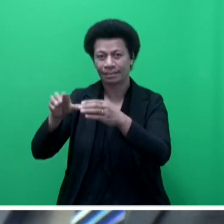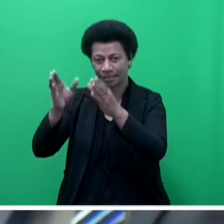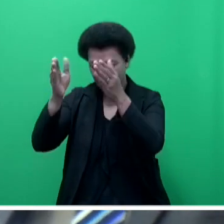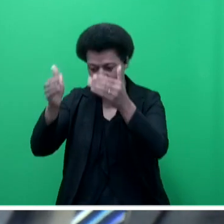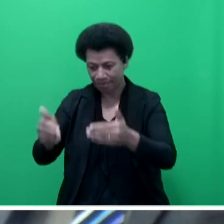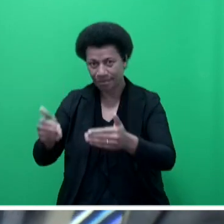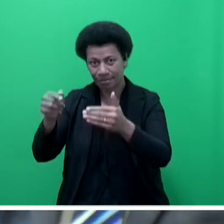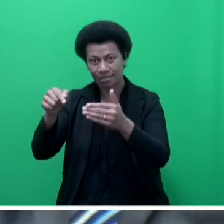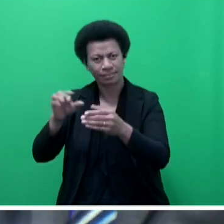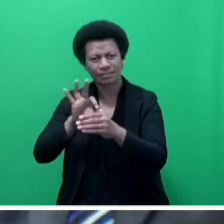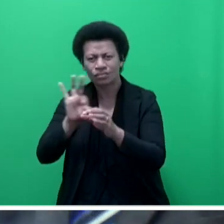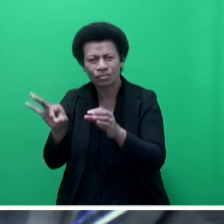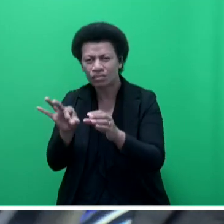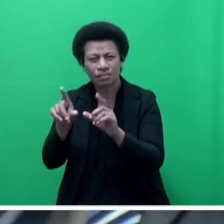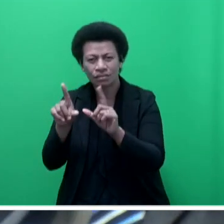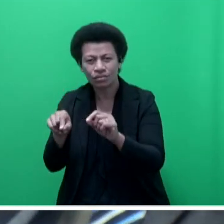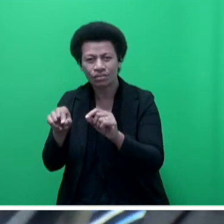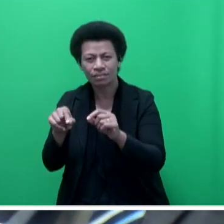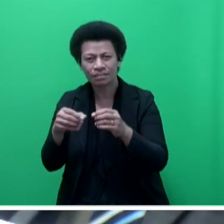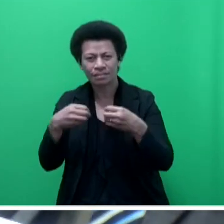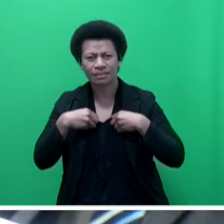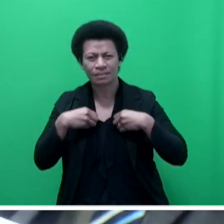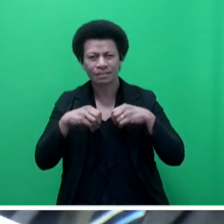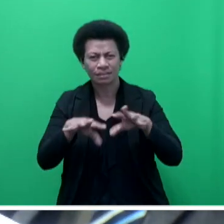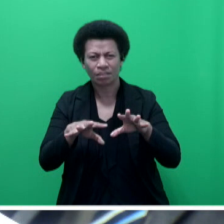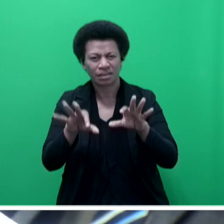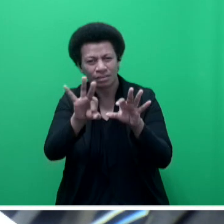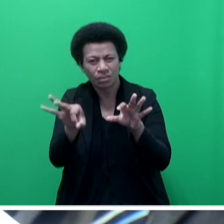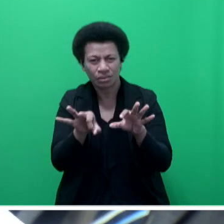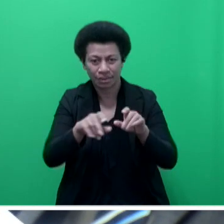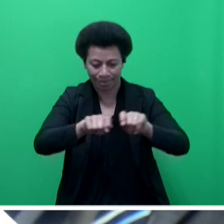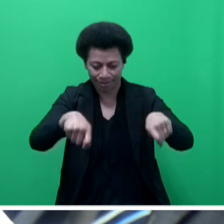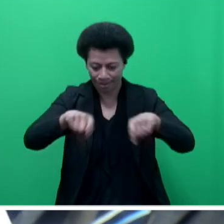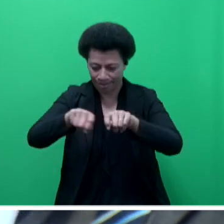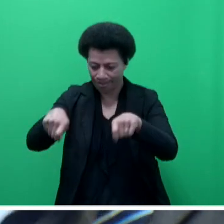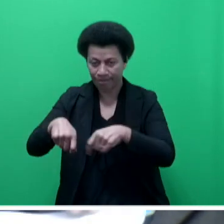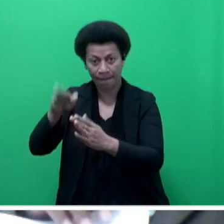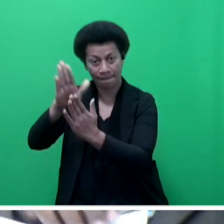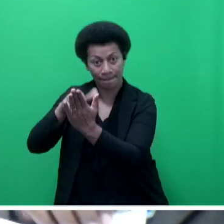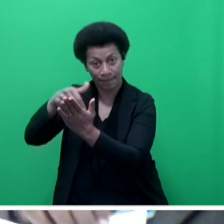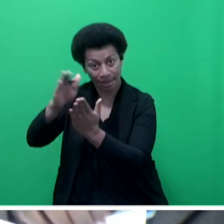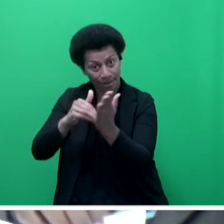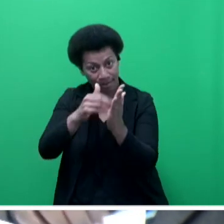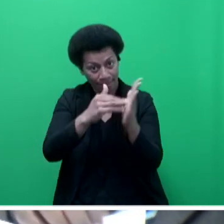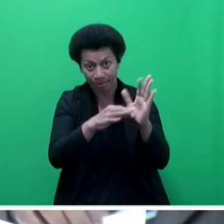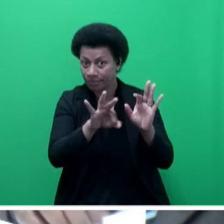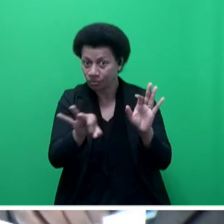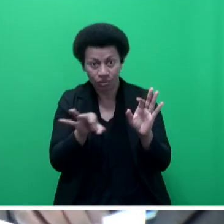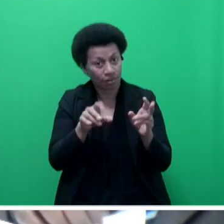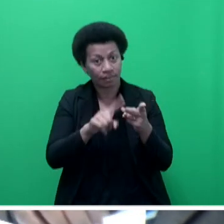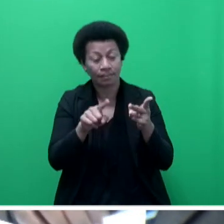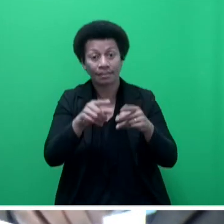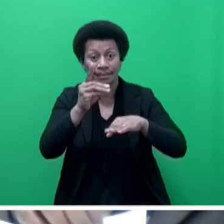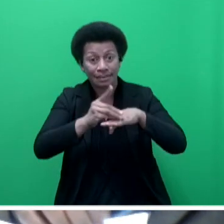were not done, incomplete tiling work, incomplete painting work, non-compliant disabled toilet